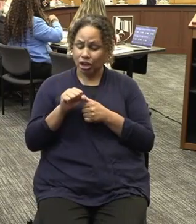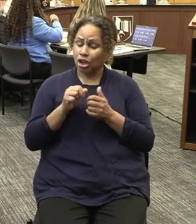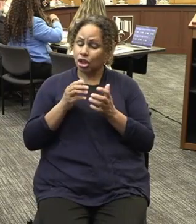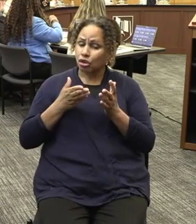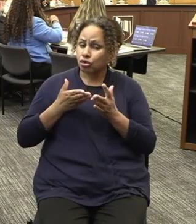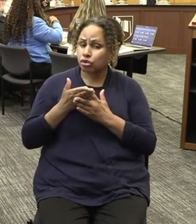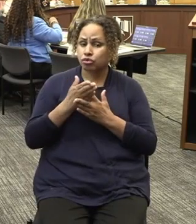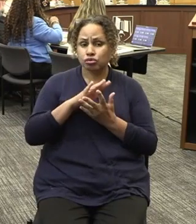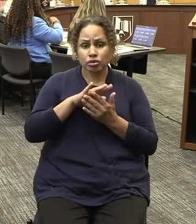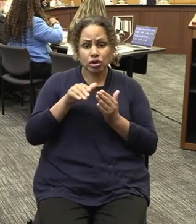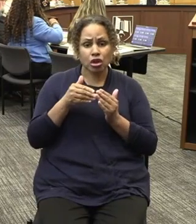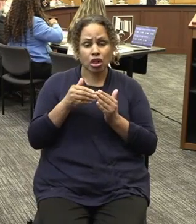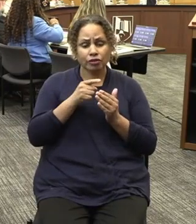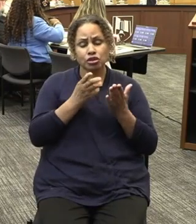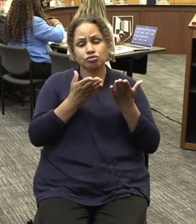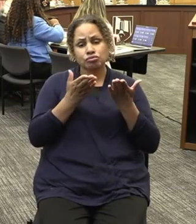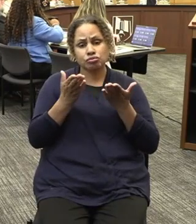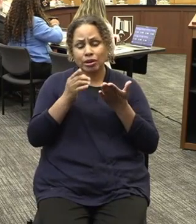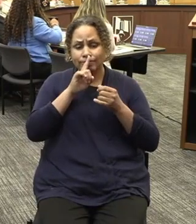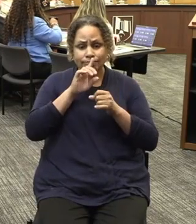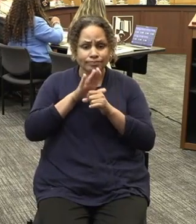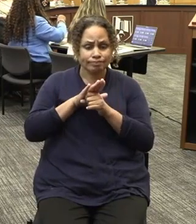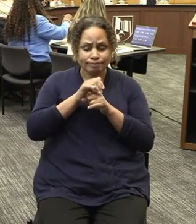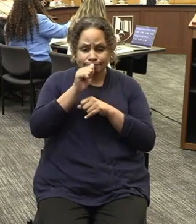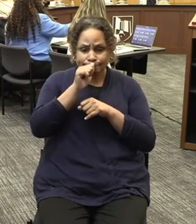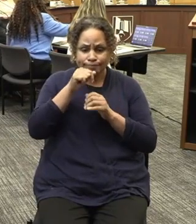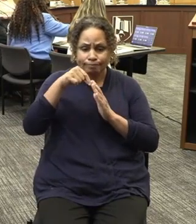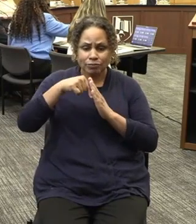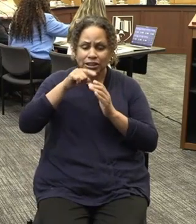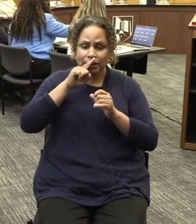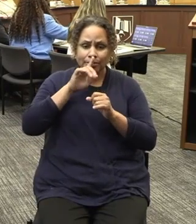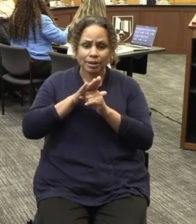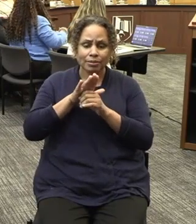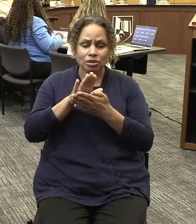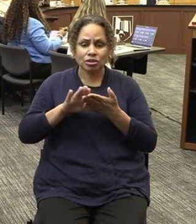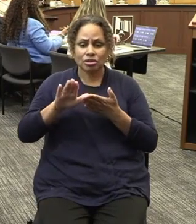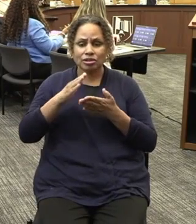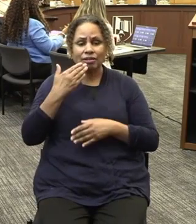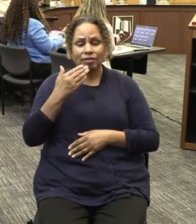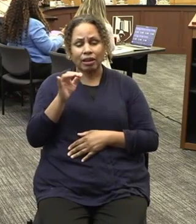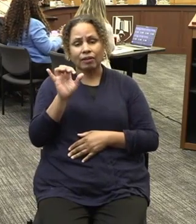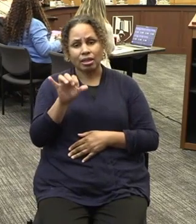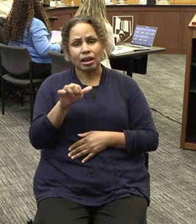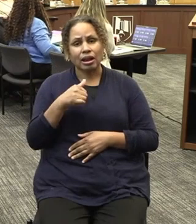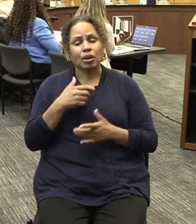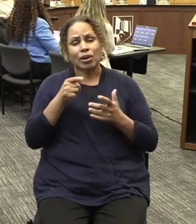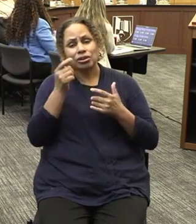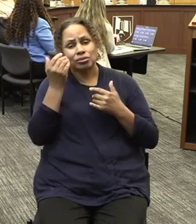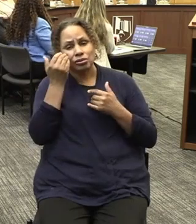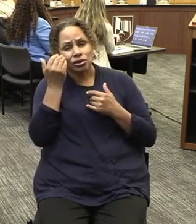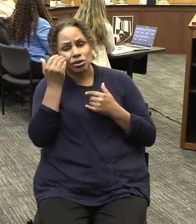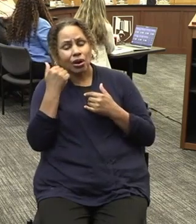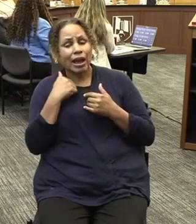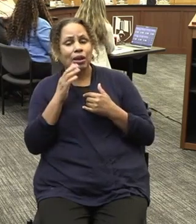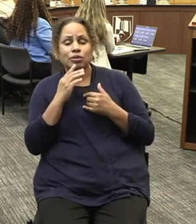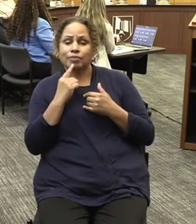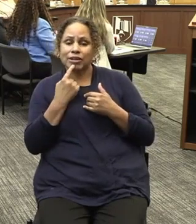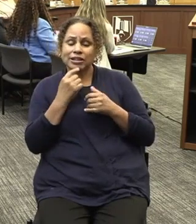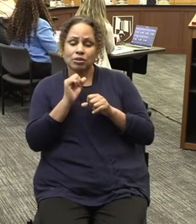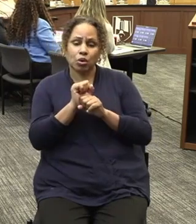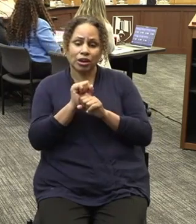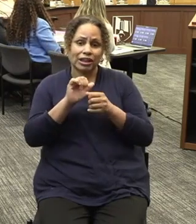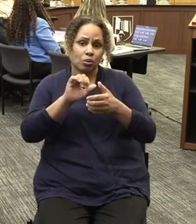dedication, patience, and a deep commitment to the college. Thank you for that. I want you to know that I will miss working with